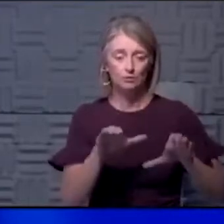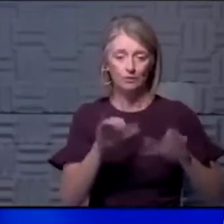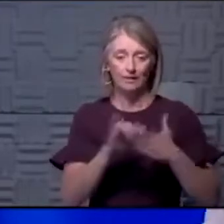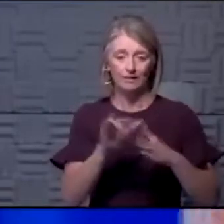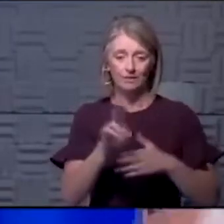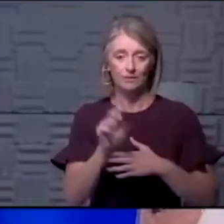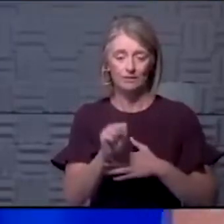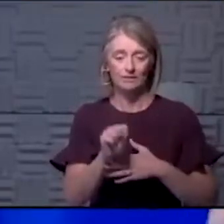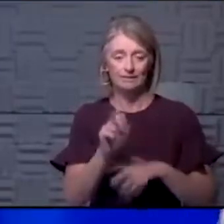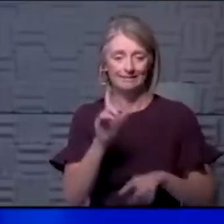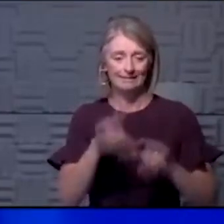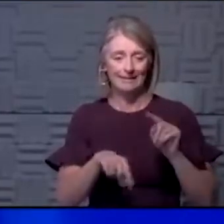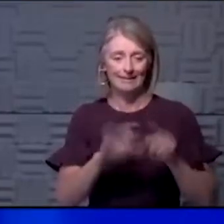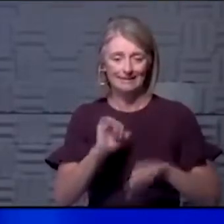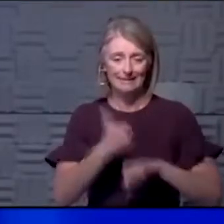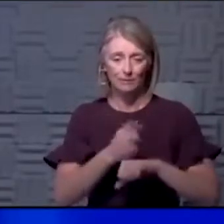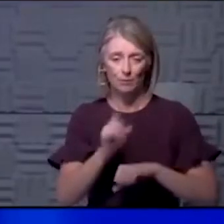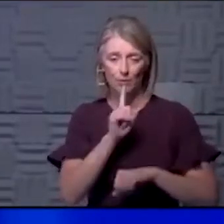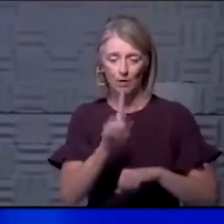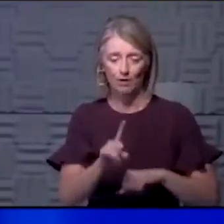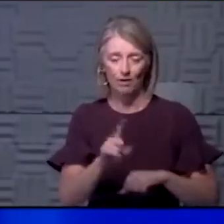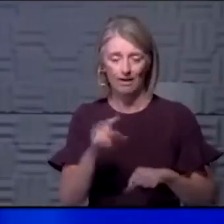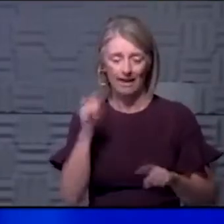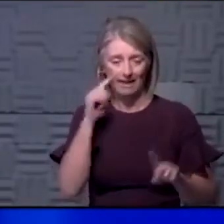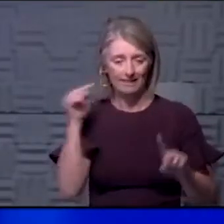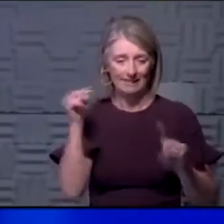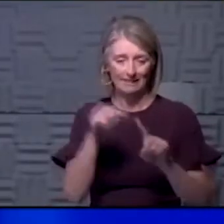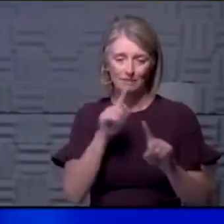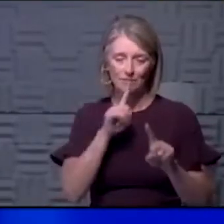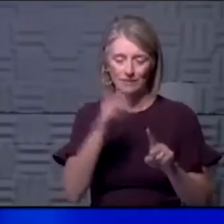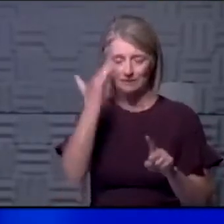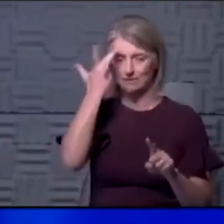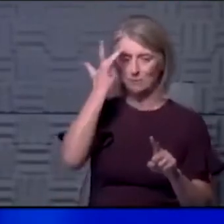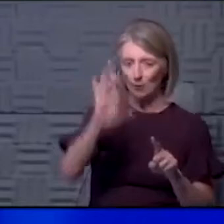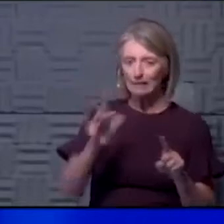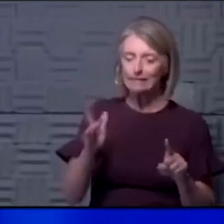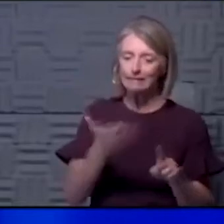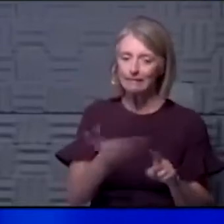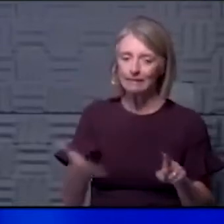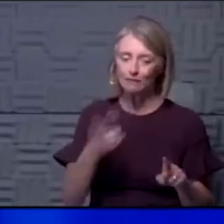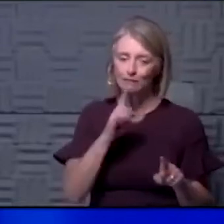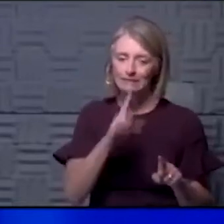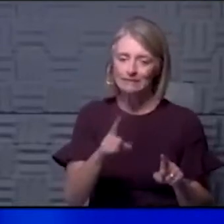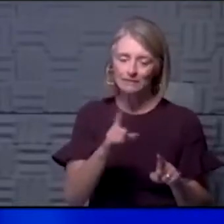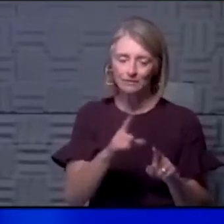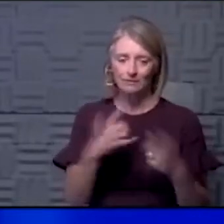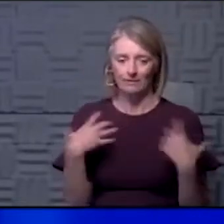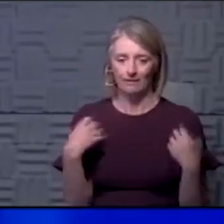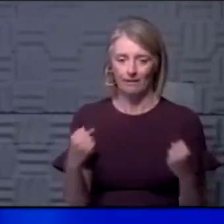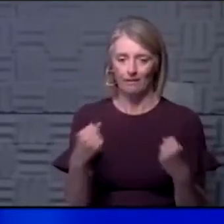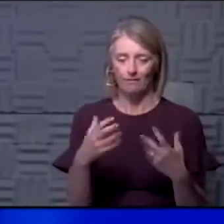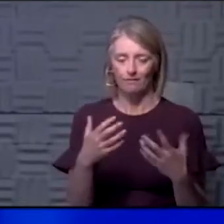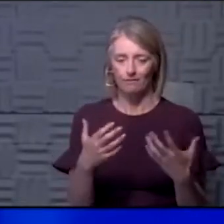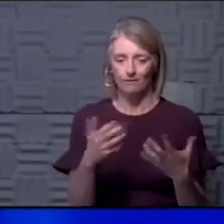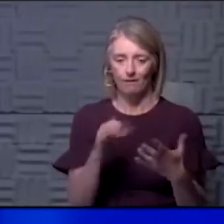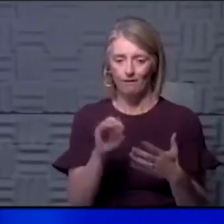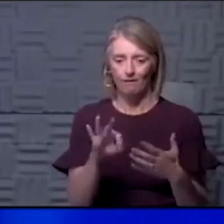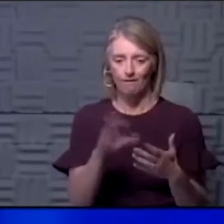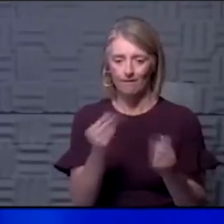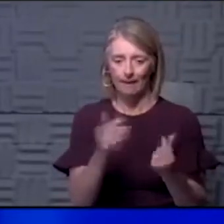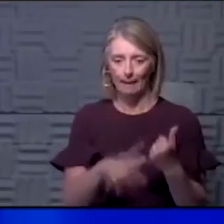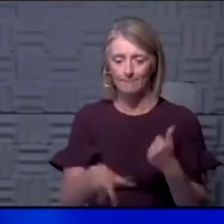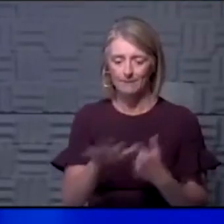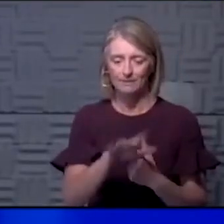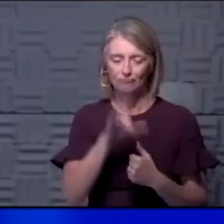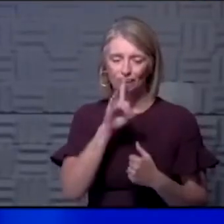we can't ever really establish where we are. So I think that this is actually a brilliant thing because it really tells you the real health of the campus, and I think